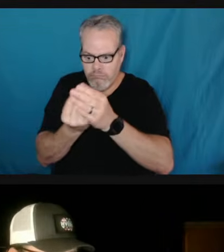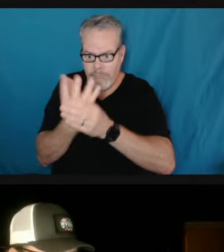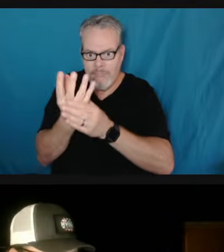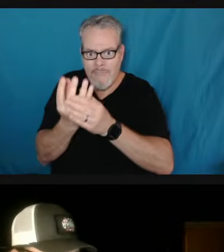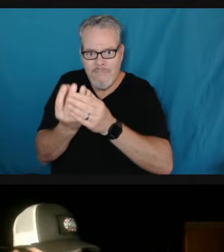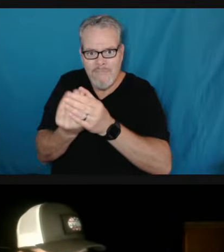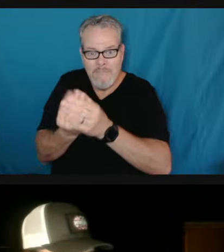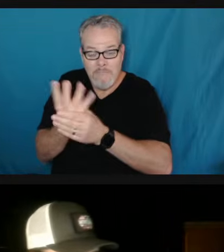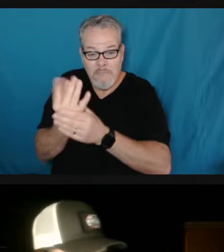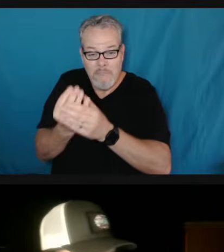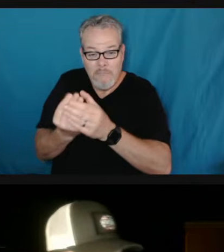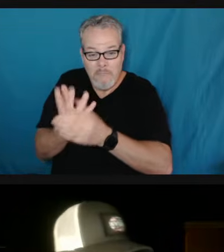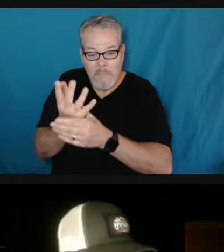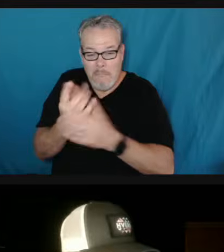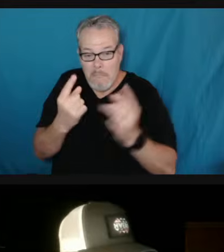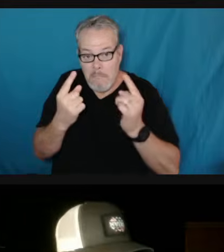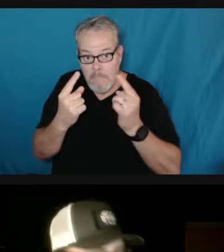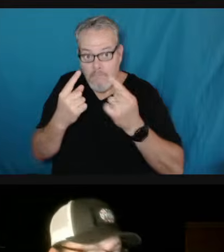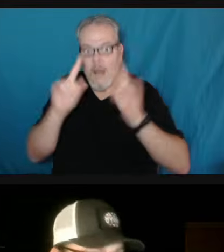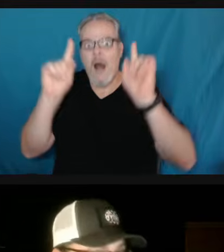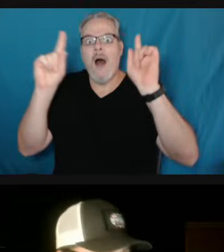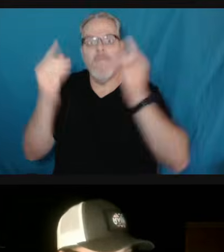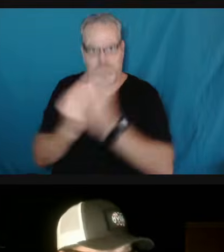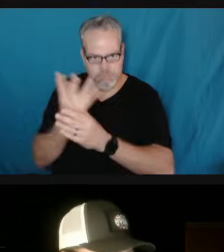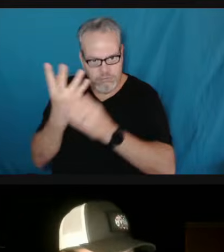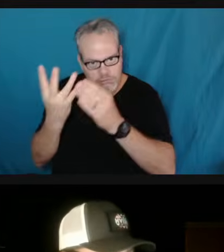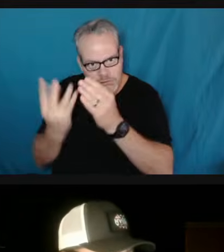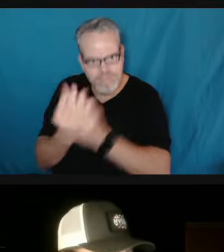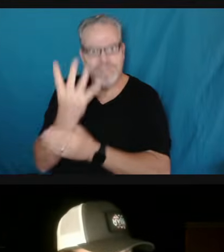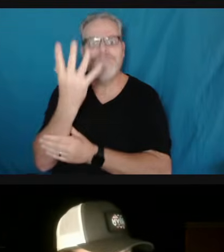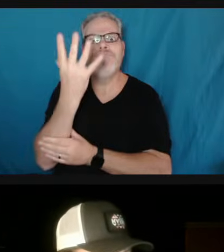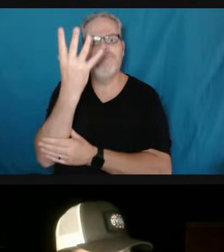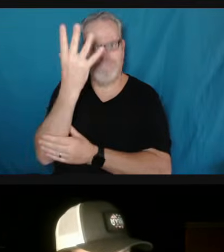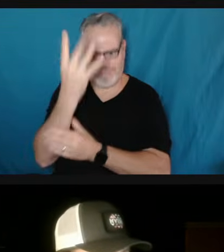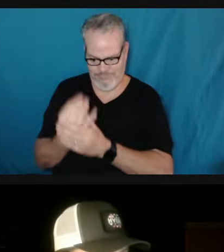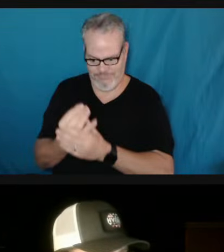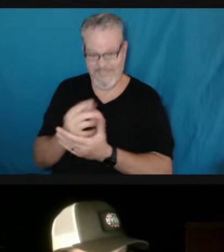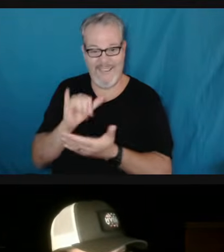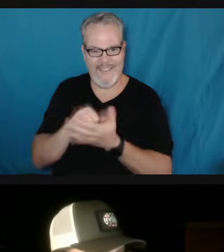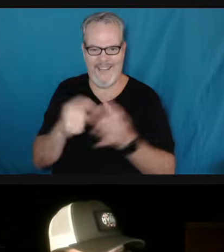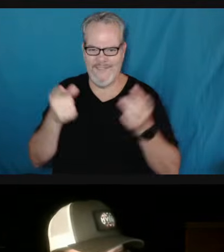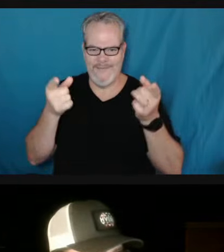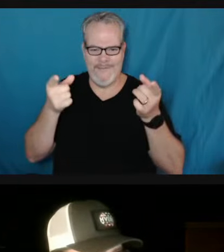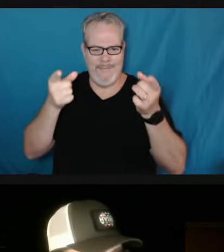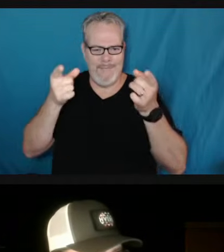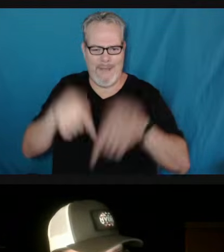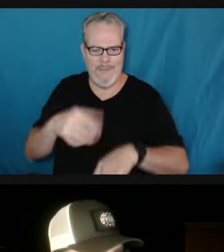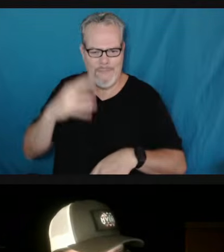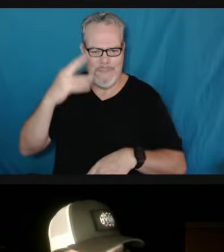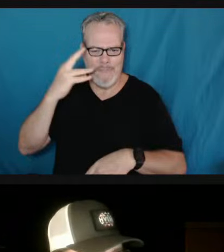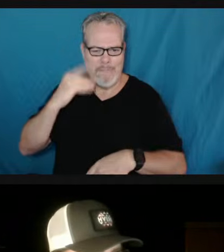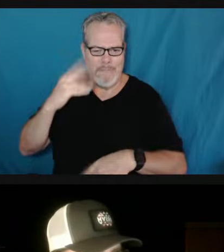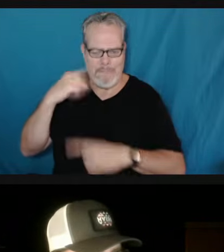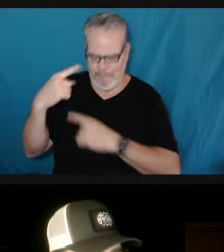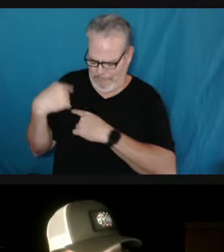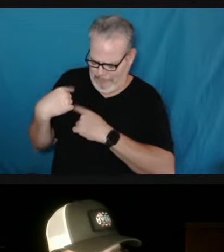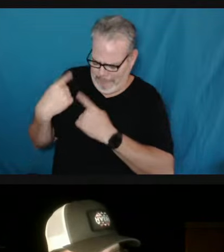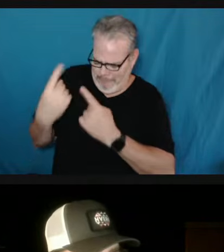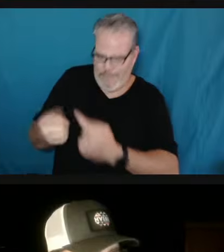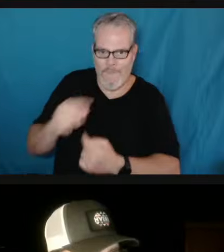the high fountain of lava, as it has done now 41 times since December of 2024.